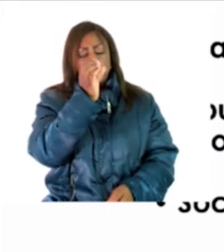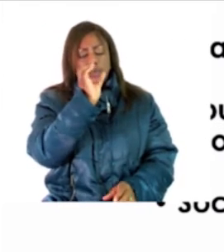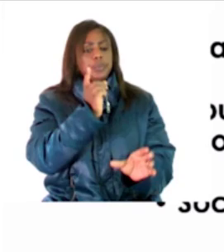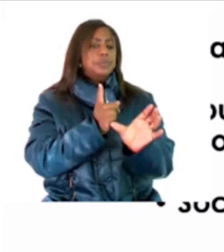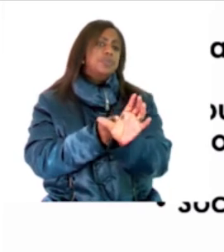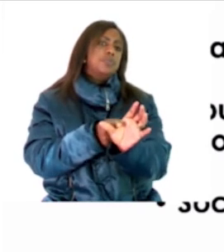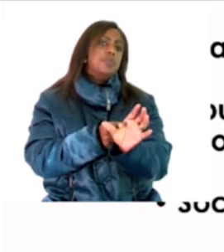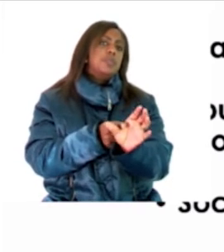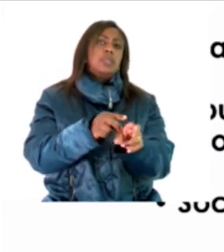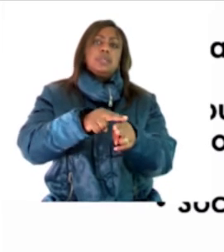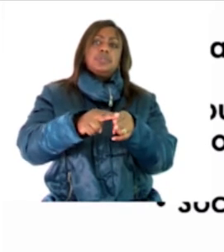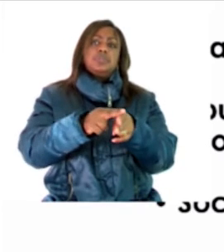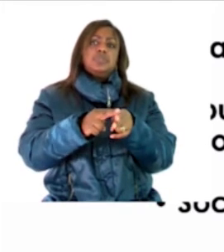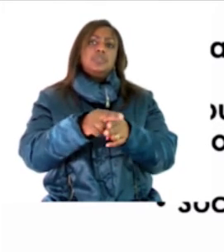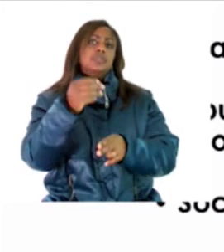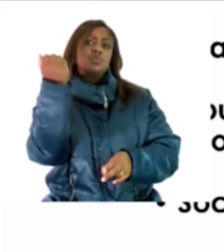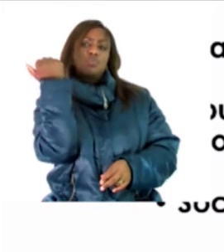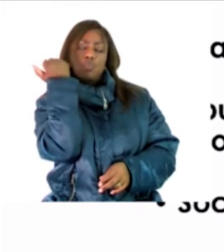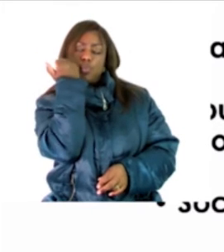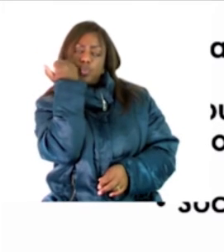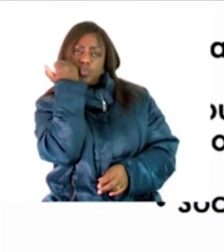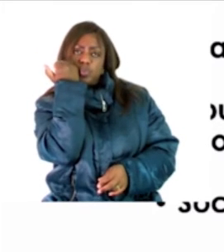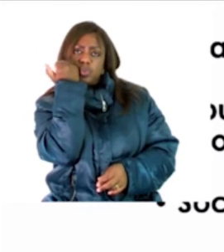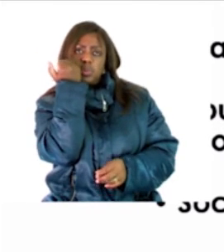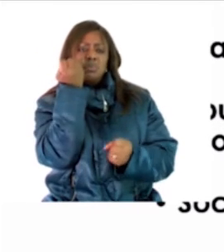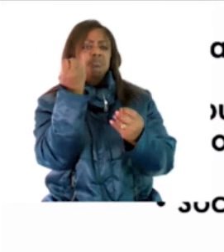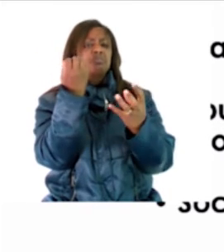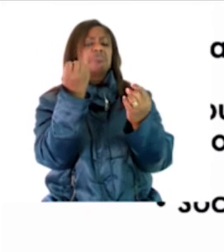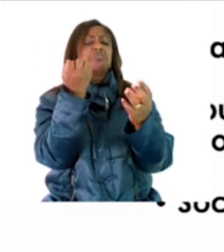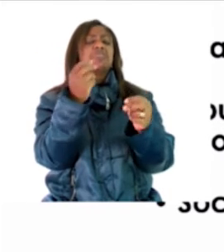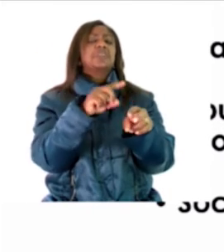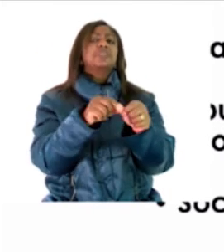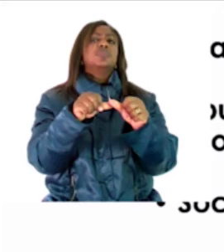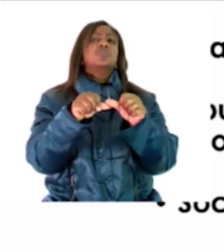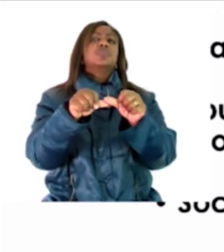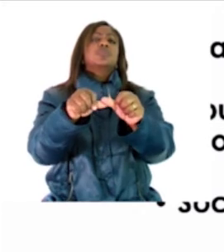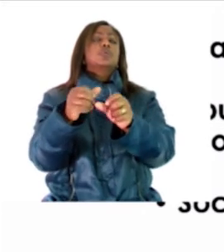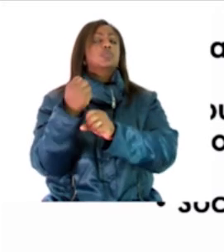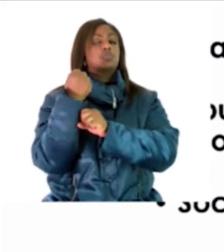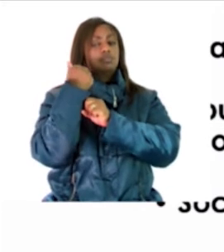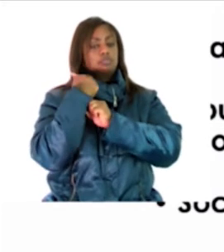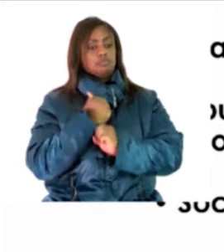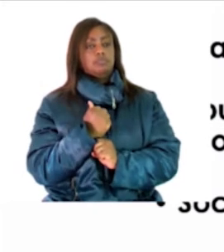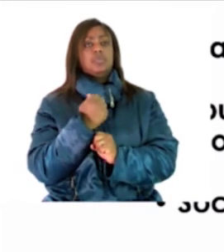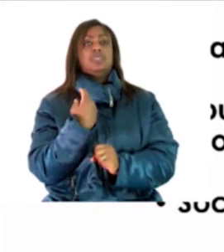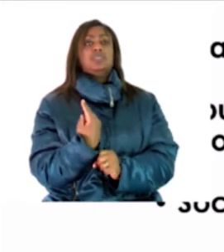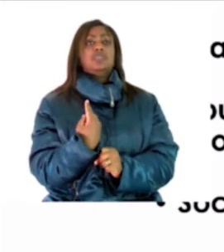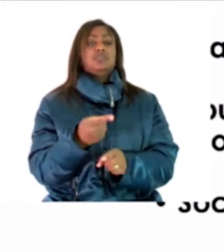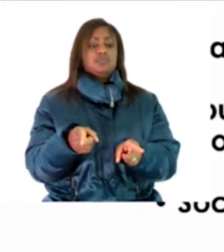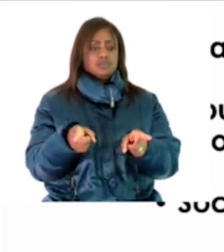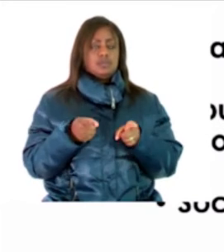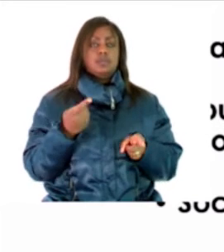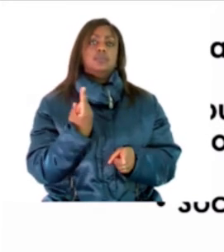use drugs more than that you're supposed to, until it becomes a danger to yourself